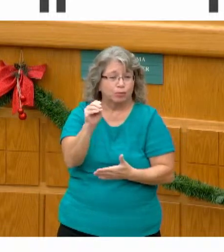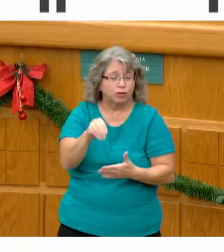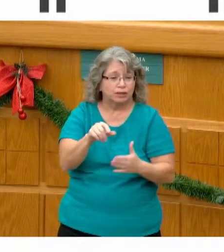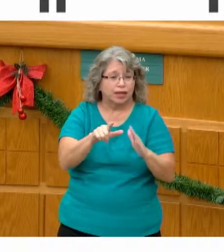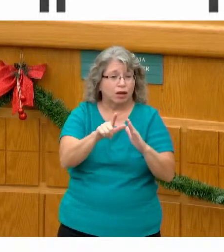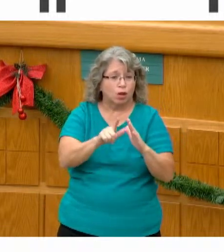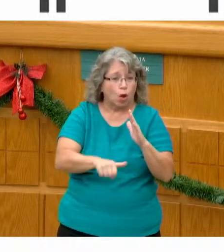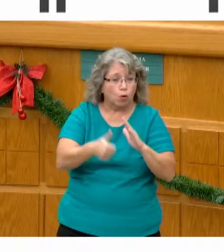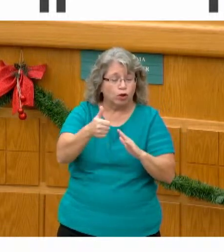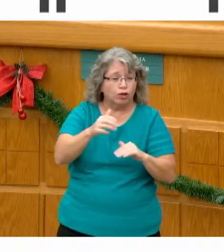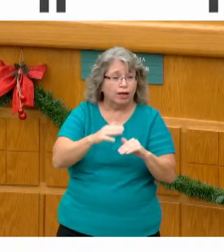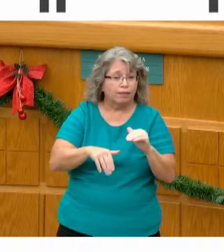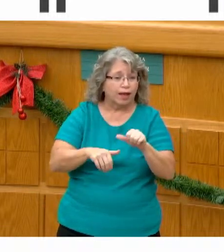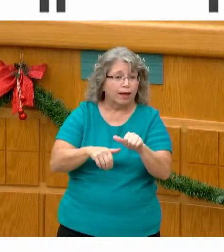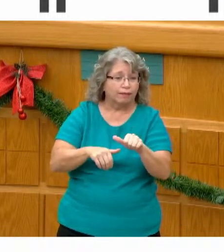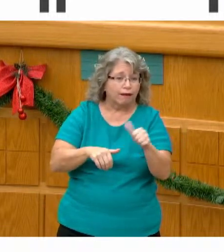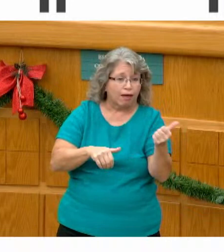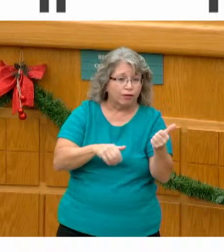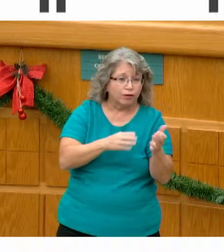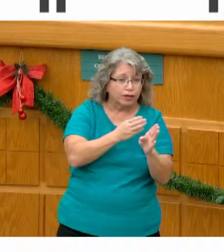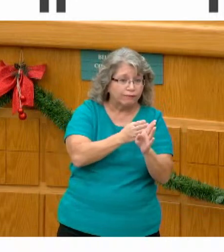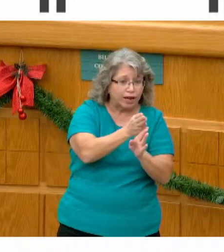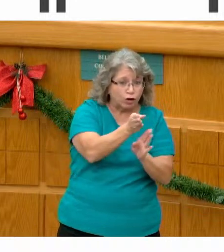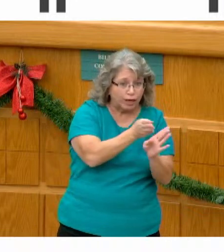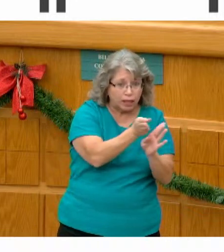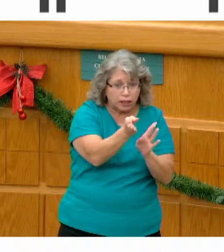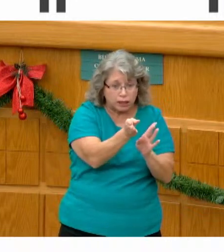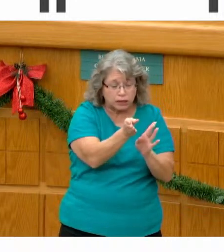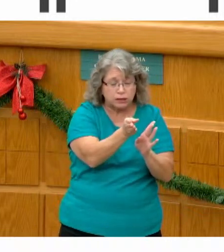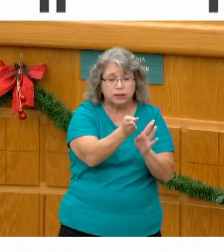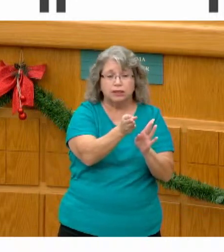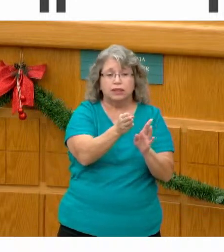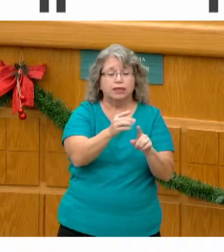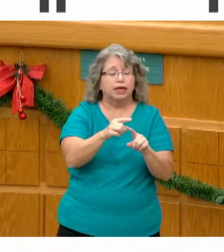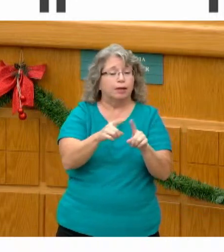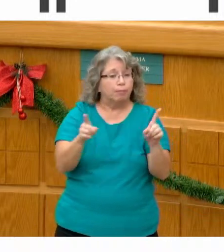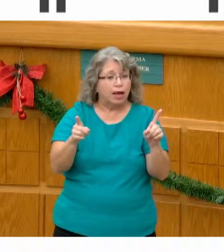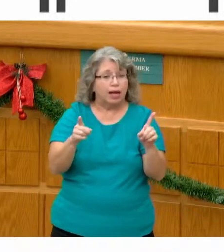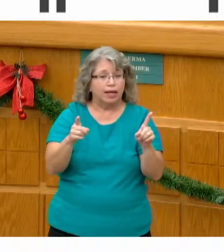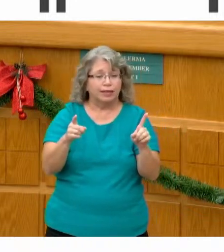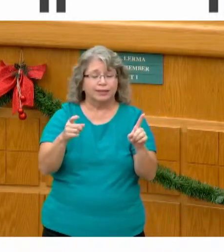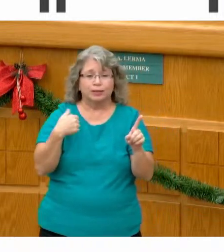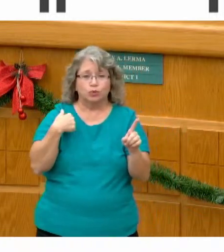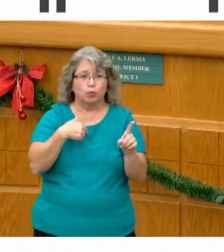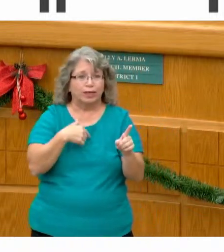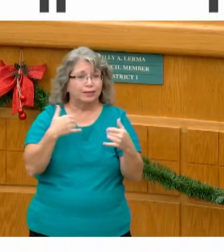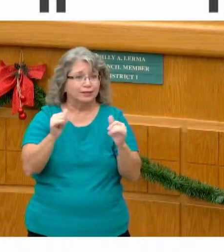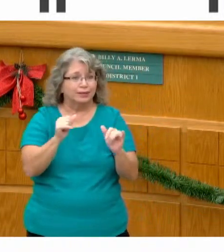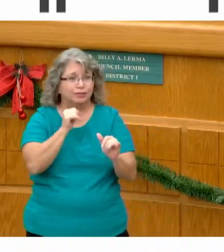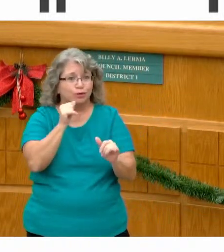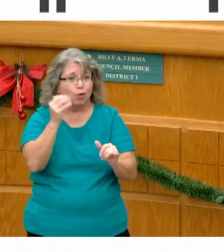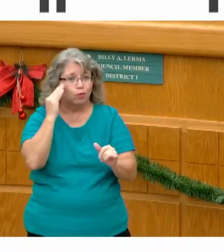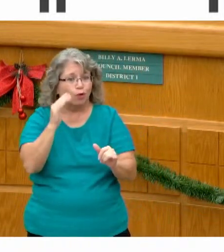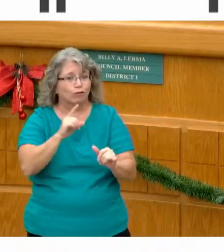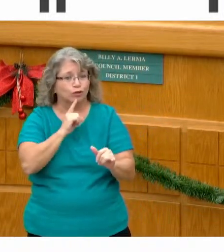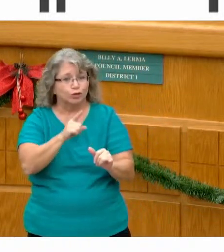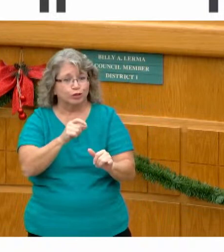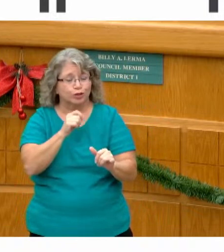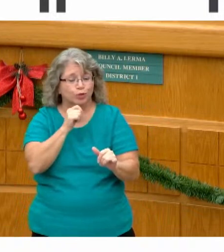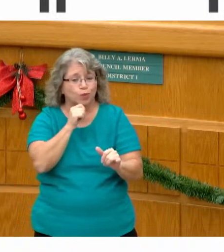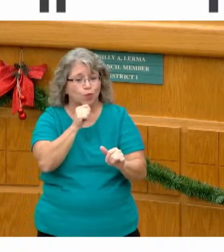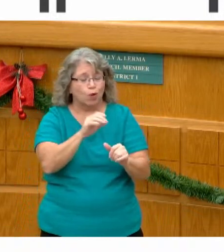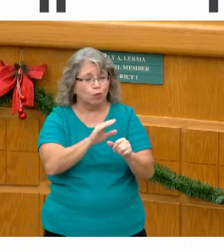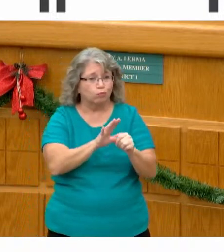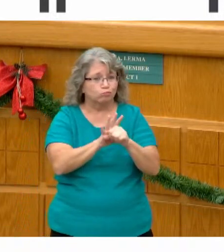variants, that doesn't mean that we really know that there won't be an impact on the hospitals. All right, second,